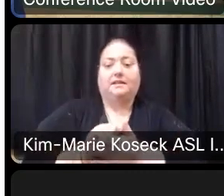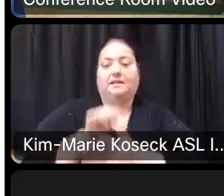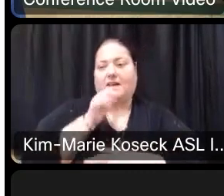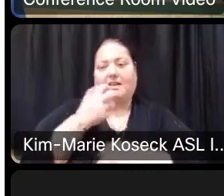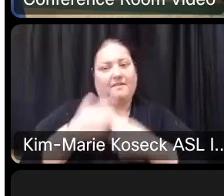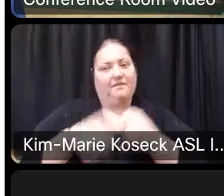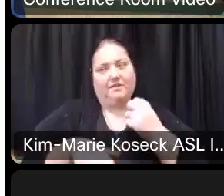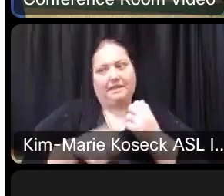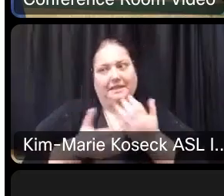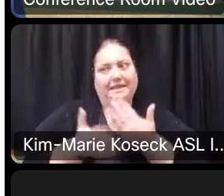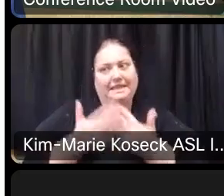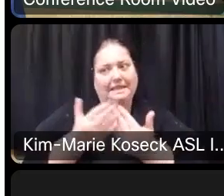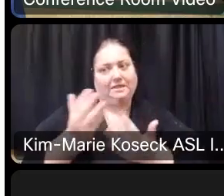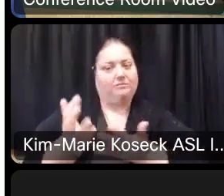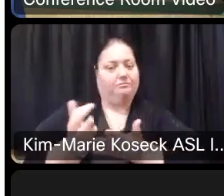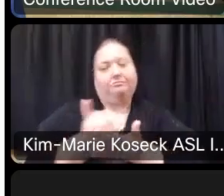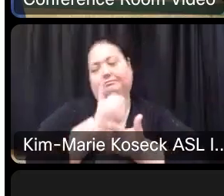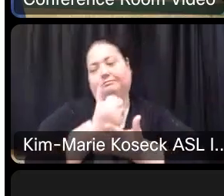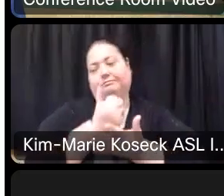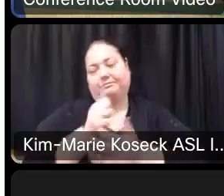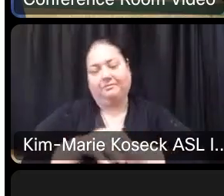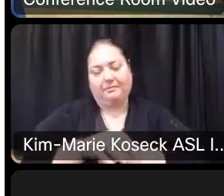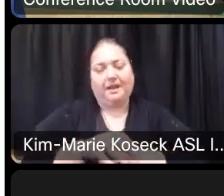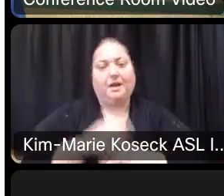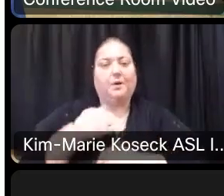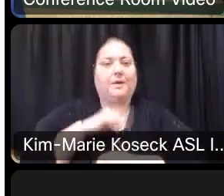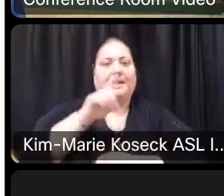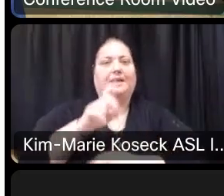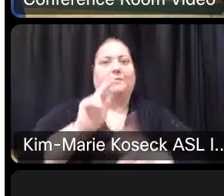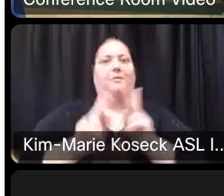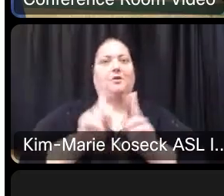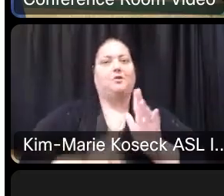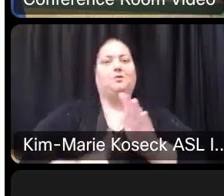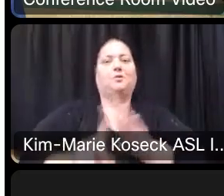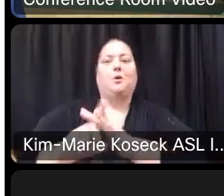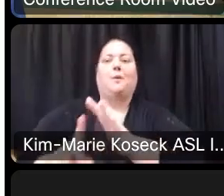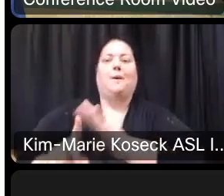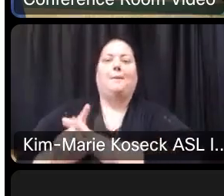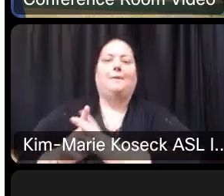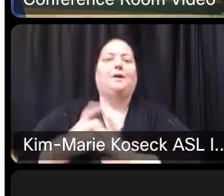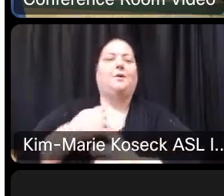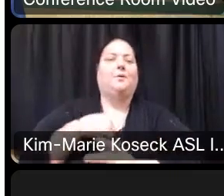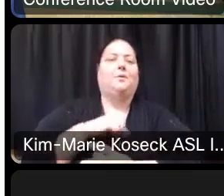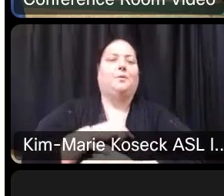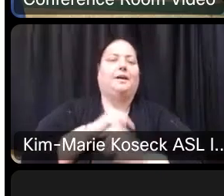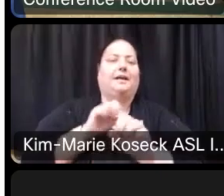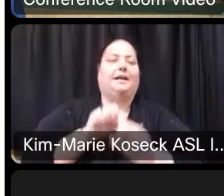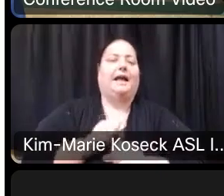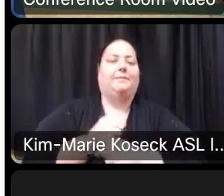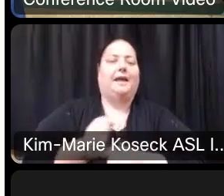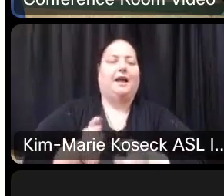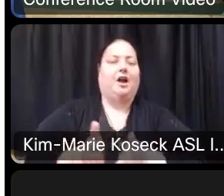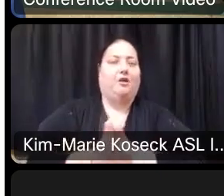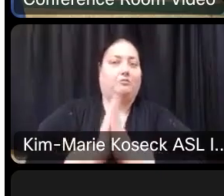to do. Yeah, no, it's very easy to get. But the thing is, we just need people to show up. Well, I think what we could do is we could make a request